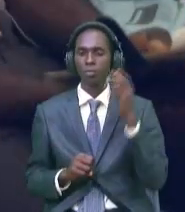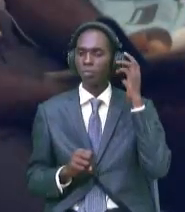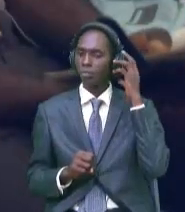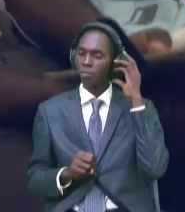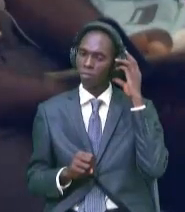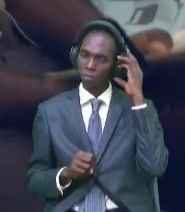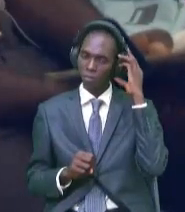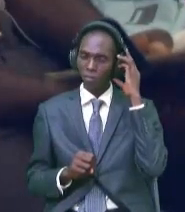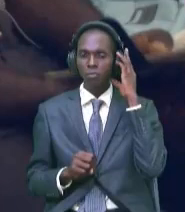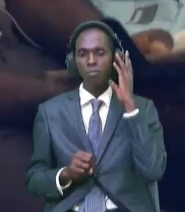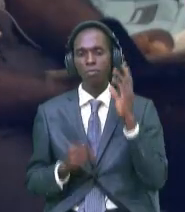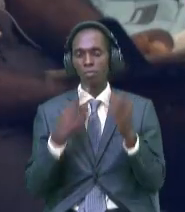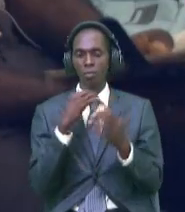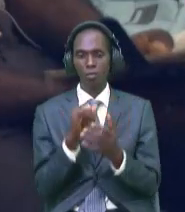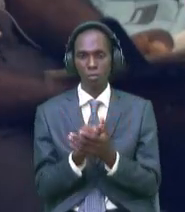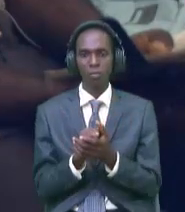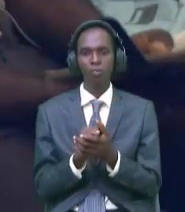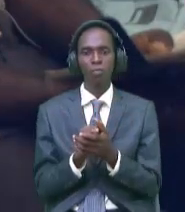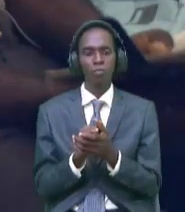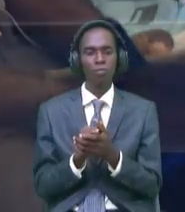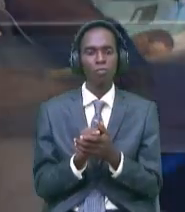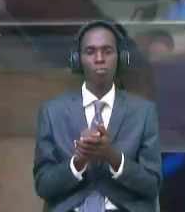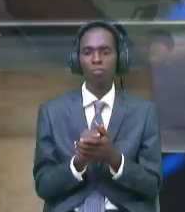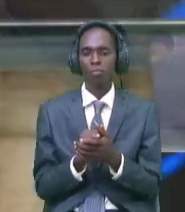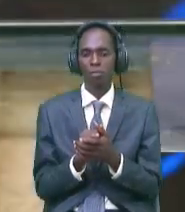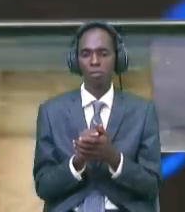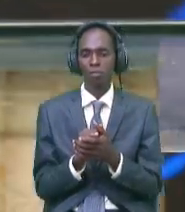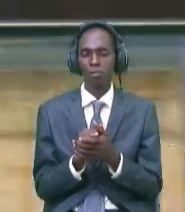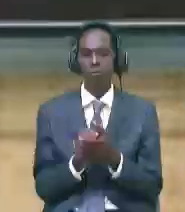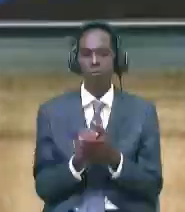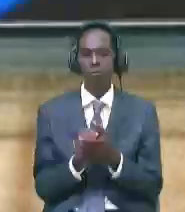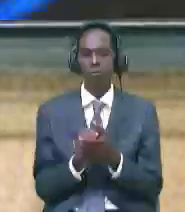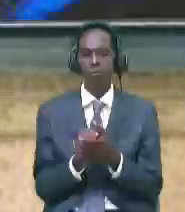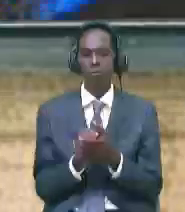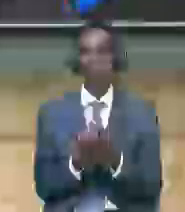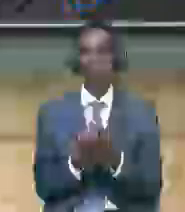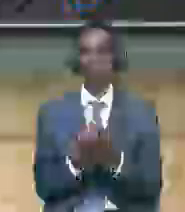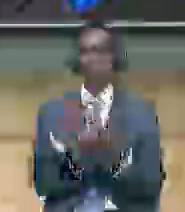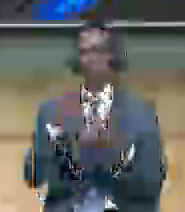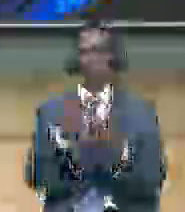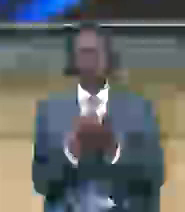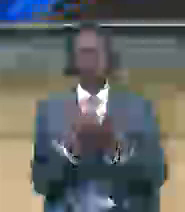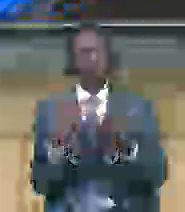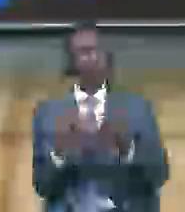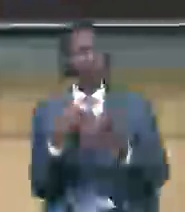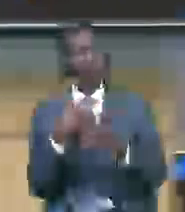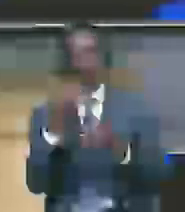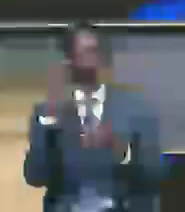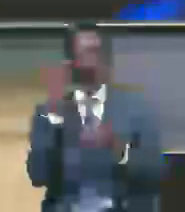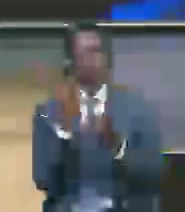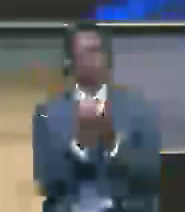said, we know the saints in Jerusalem, they have a need. Please take this and go and give unto them. And